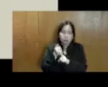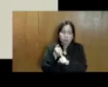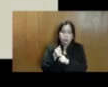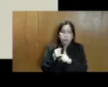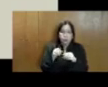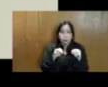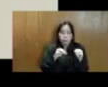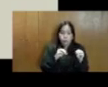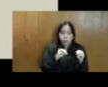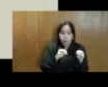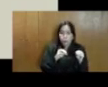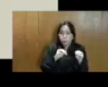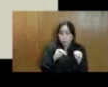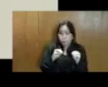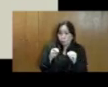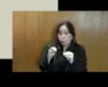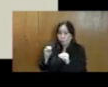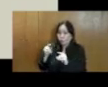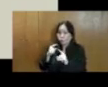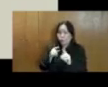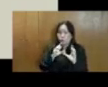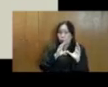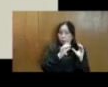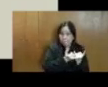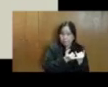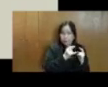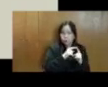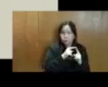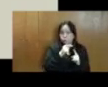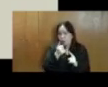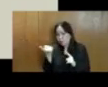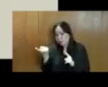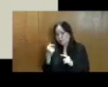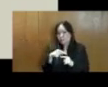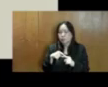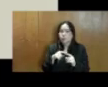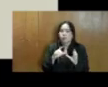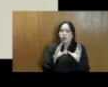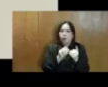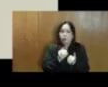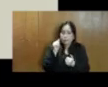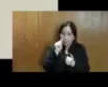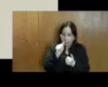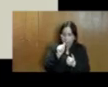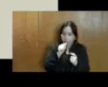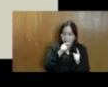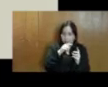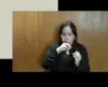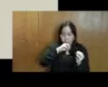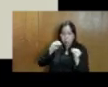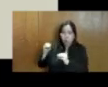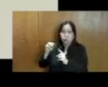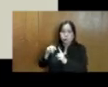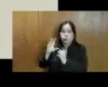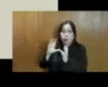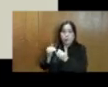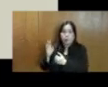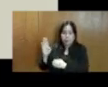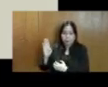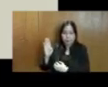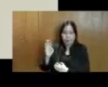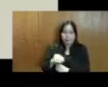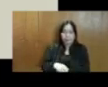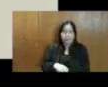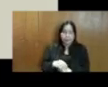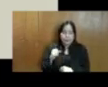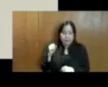directly from one company to another. So from company A to company B, we're going to call that a transition in our data set. So if